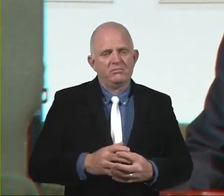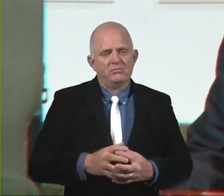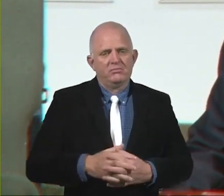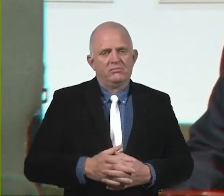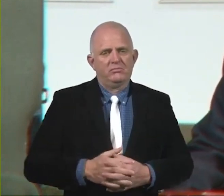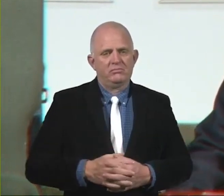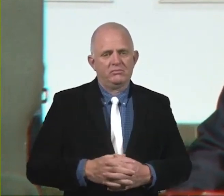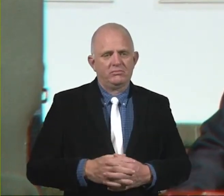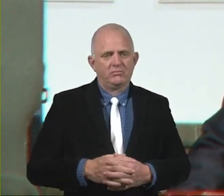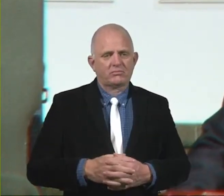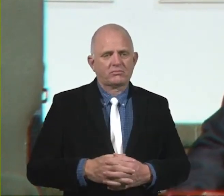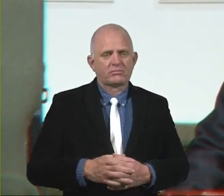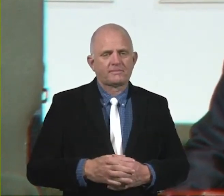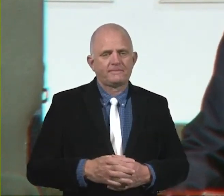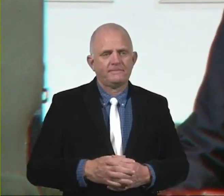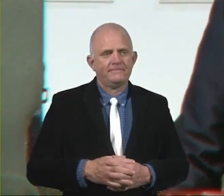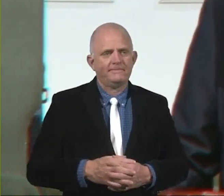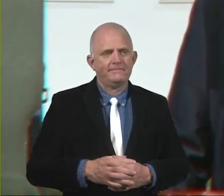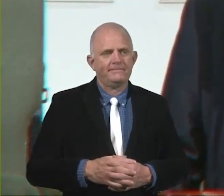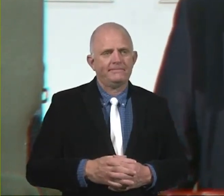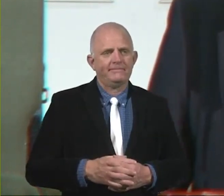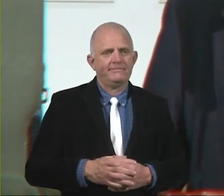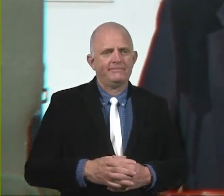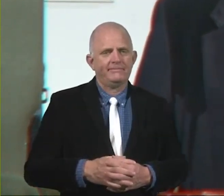I can't come.